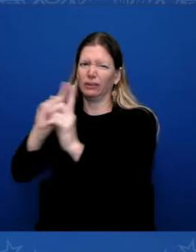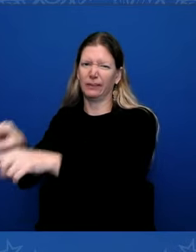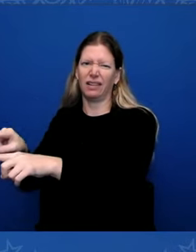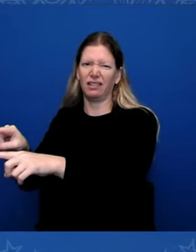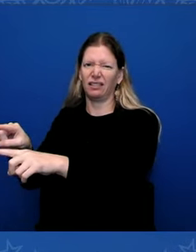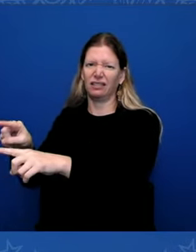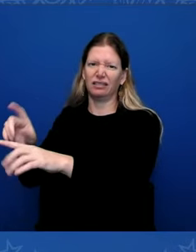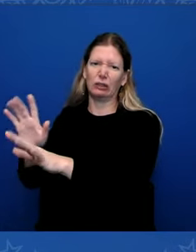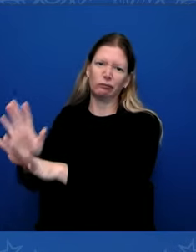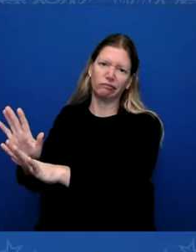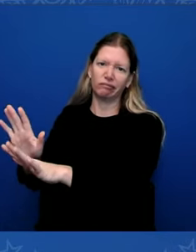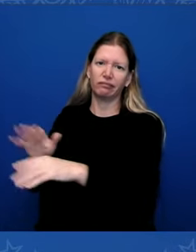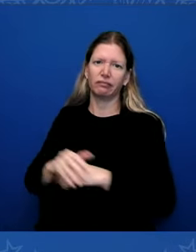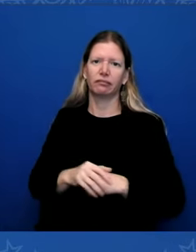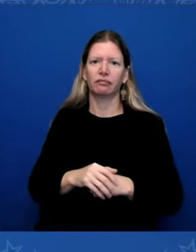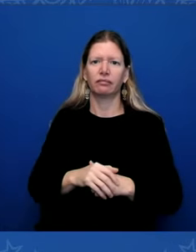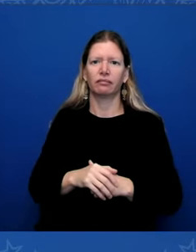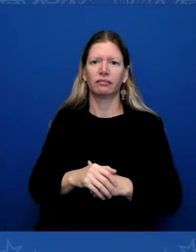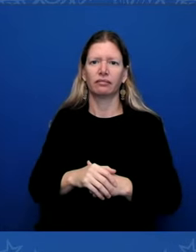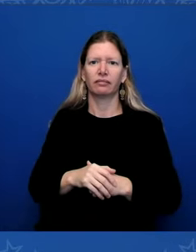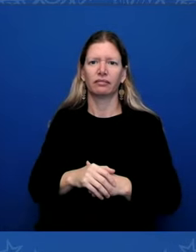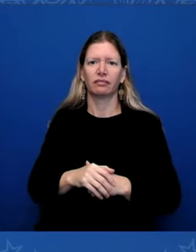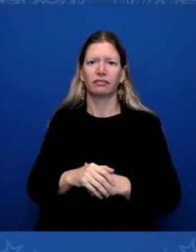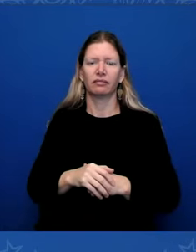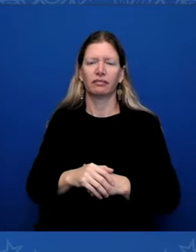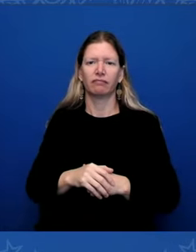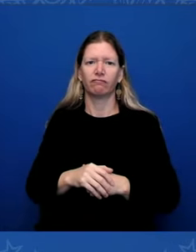likes having